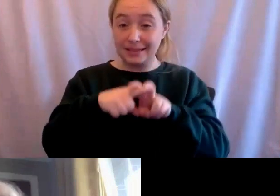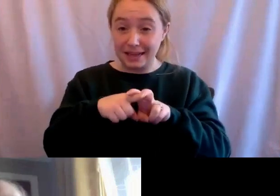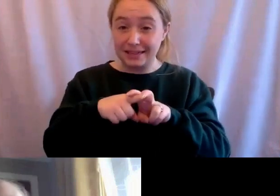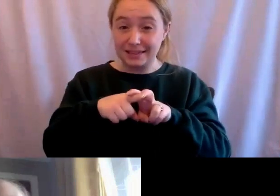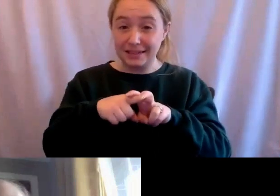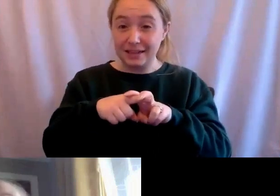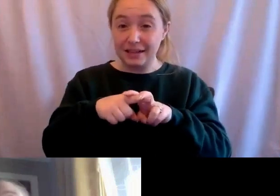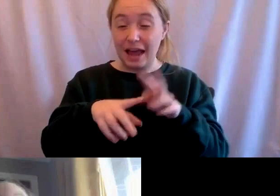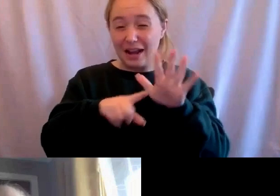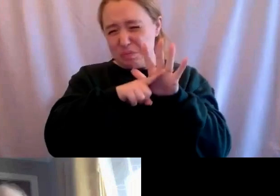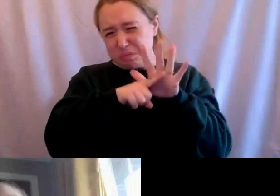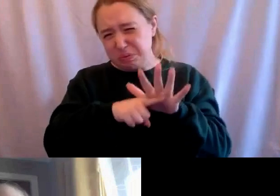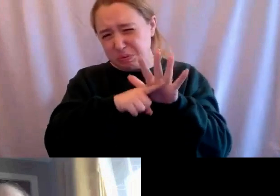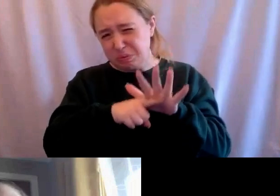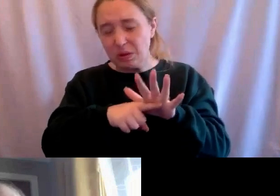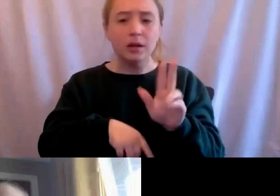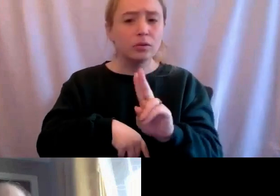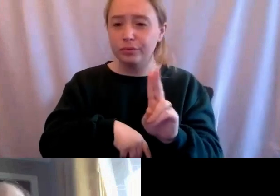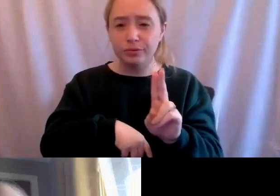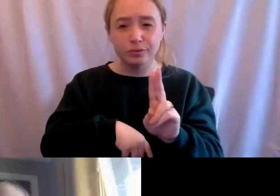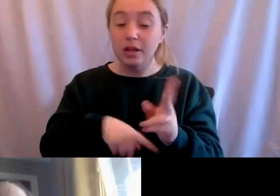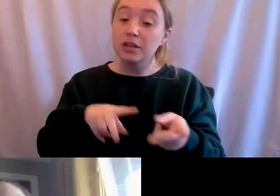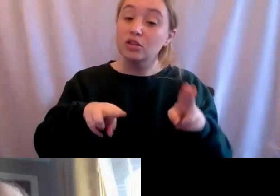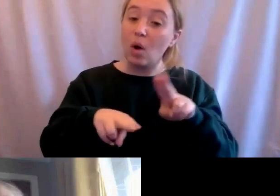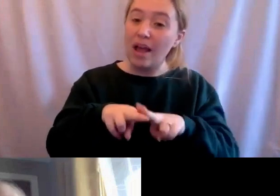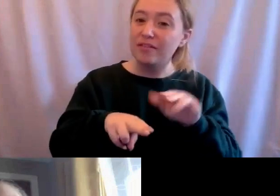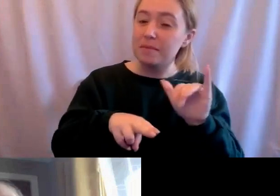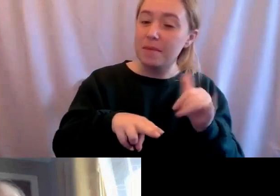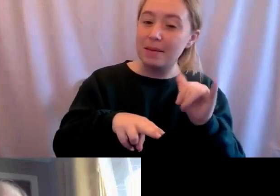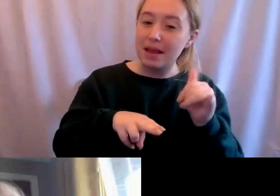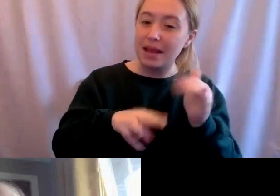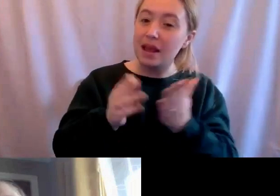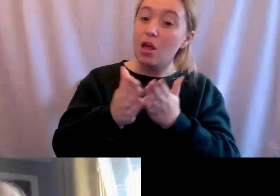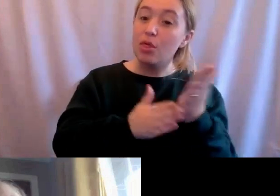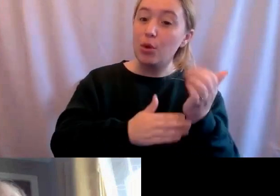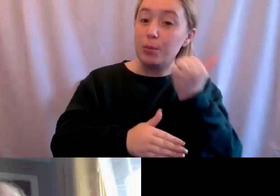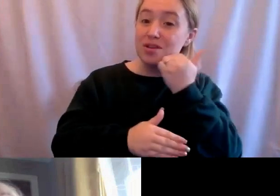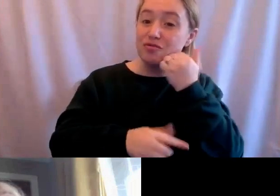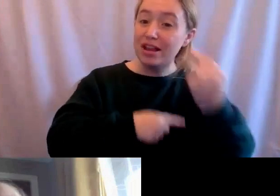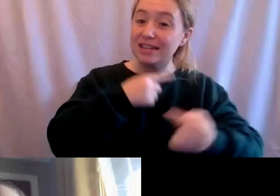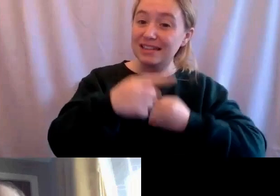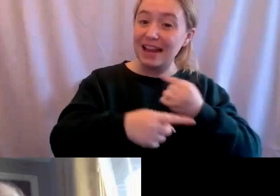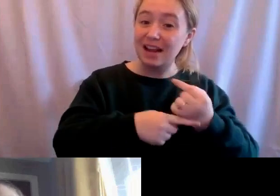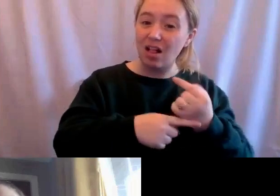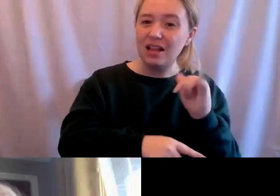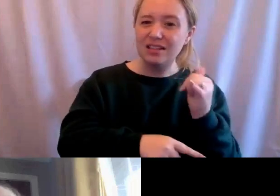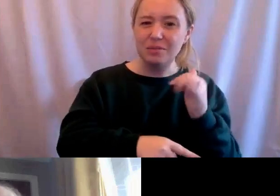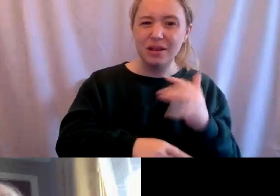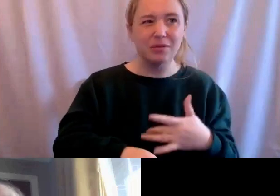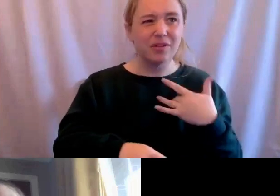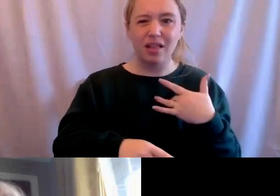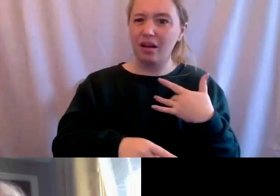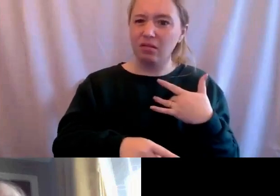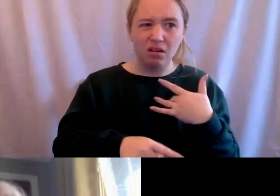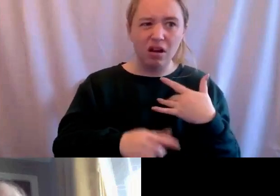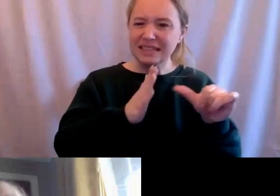to constipation, or you find that in your menstrual cycle, a couple of the weeks of the month it's a bit awkward, really looking at your fibre